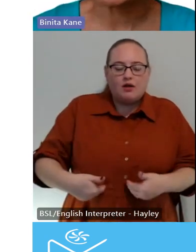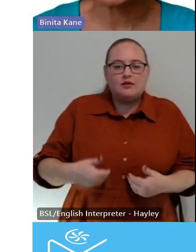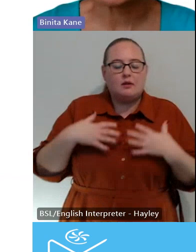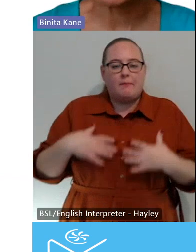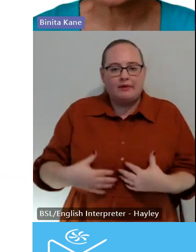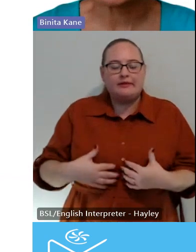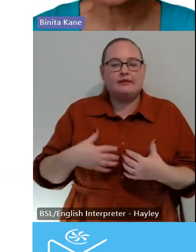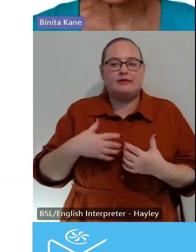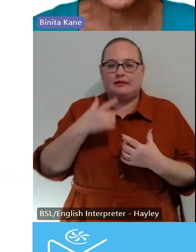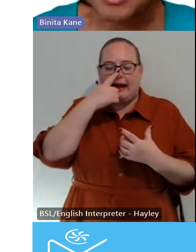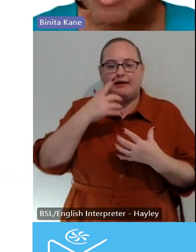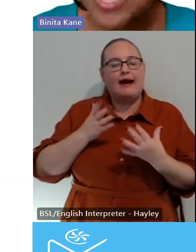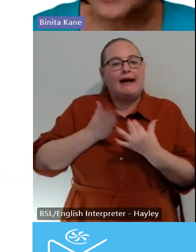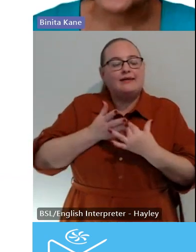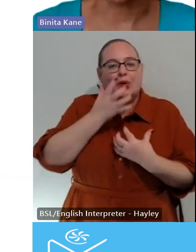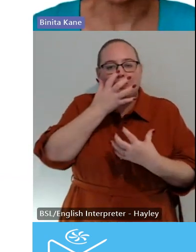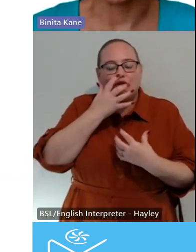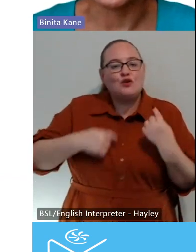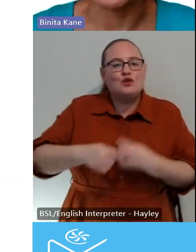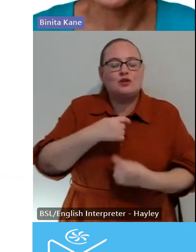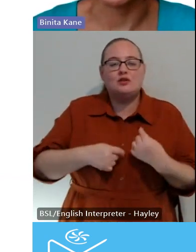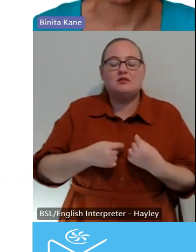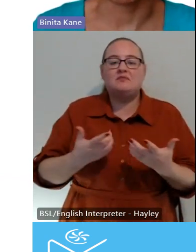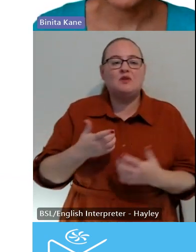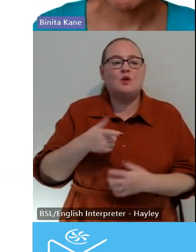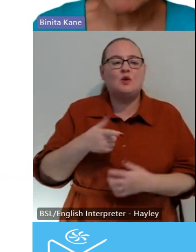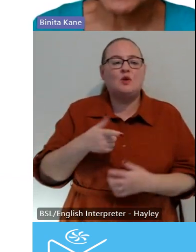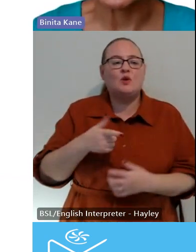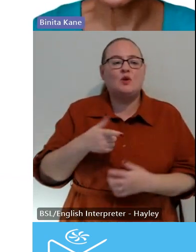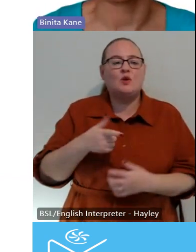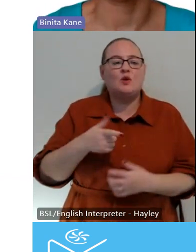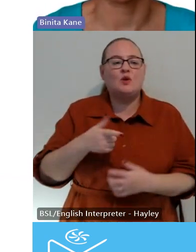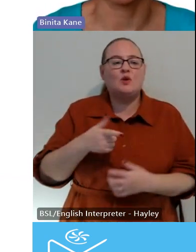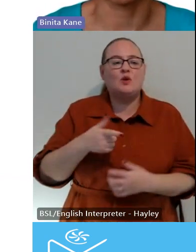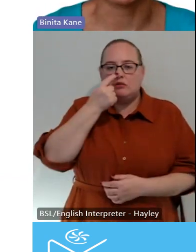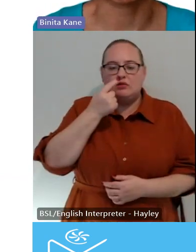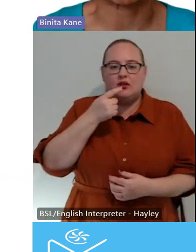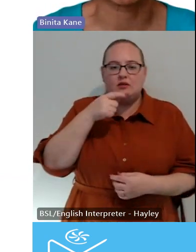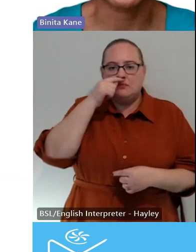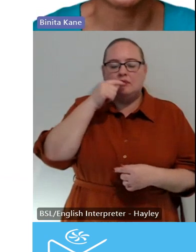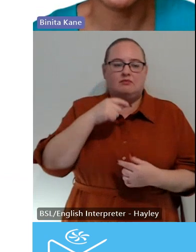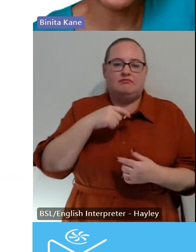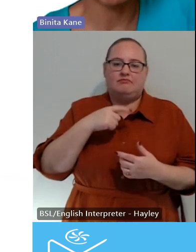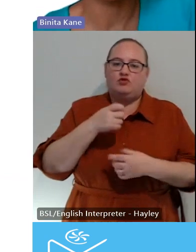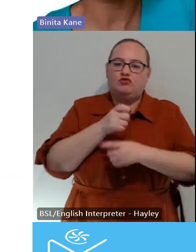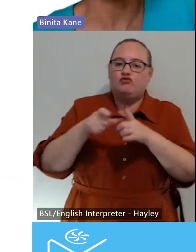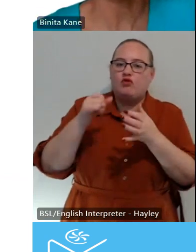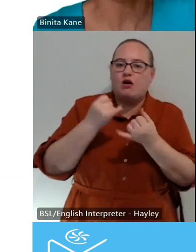smoke illicit substances, snort illicit substances, because it very rapidly gets into our bloodstream. Next